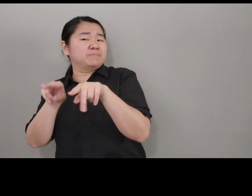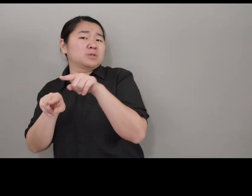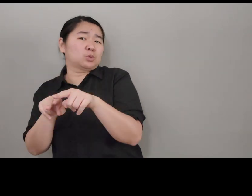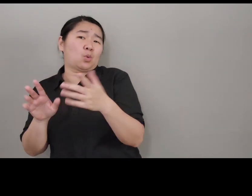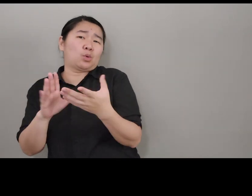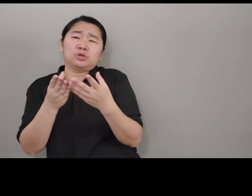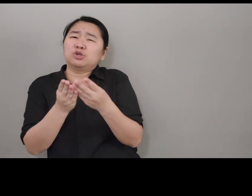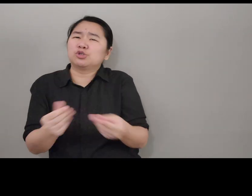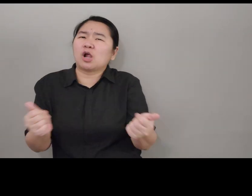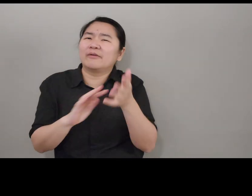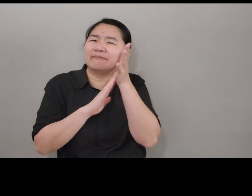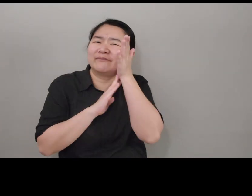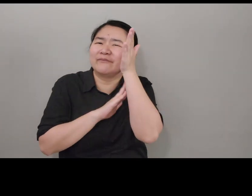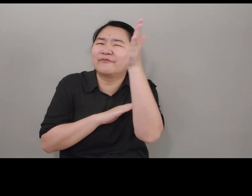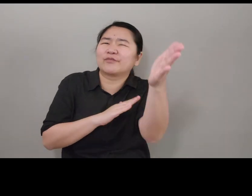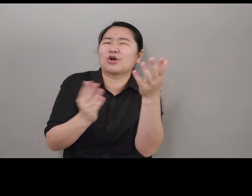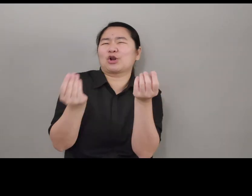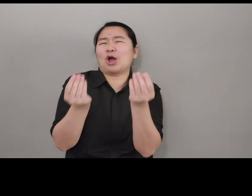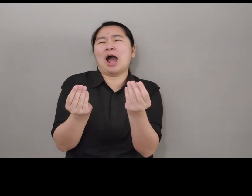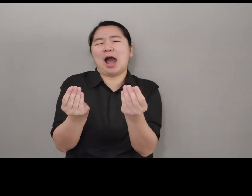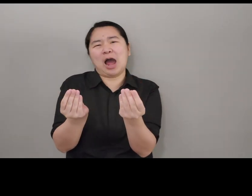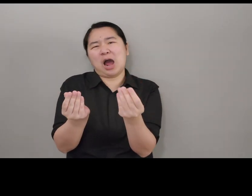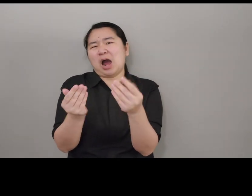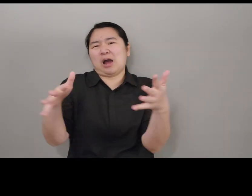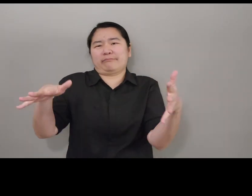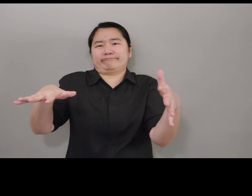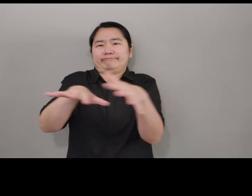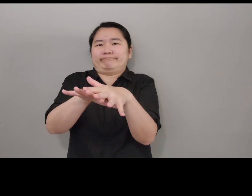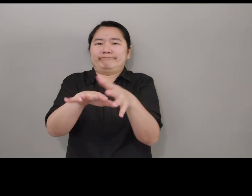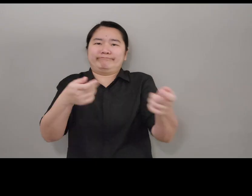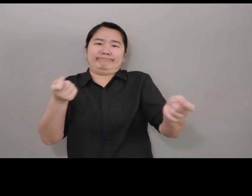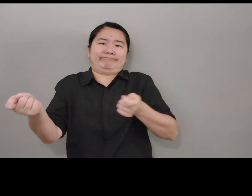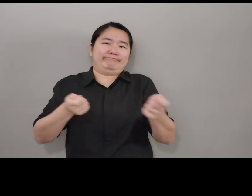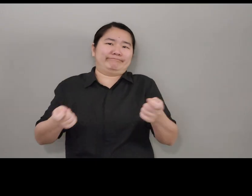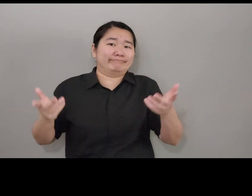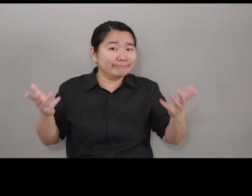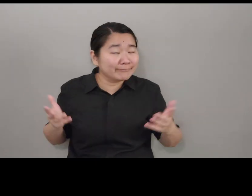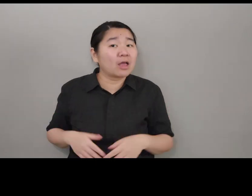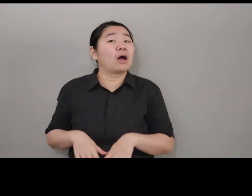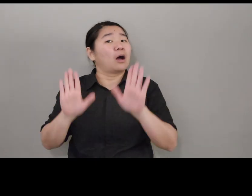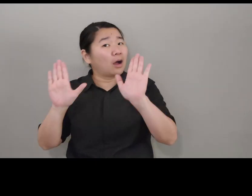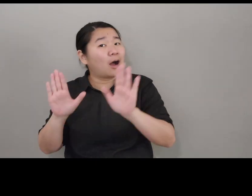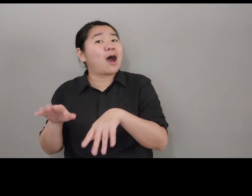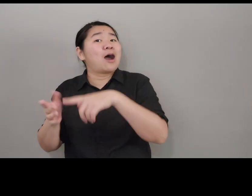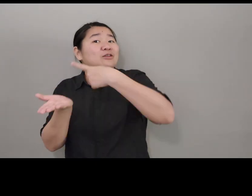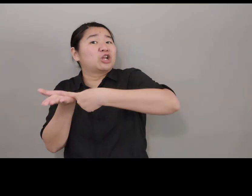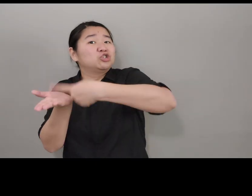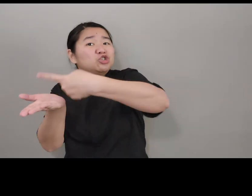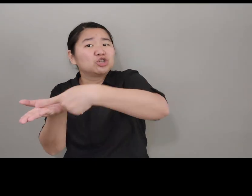to be managed and the decision makers are going to be humans, right? Whether it's AI or whether it's